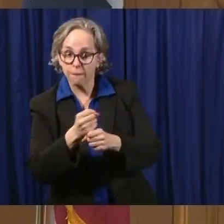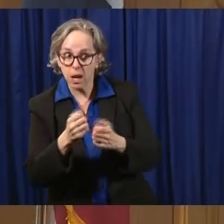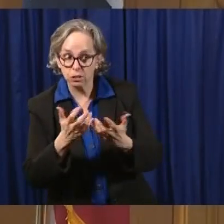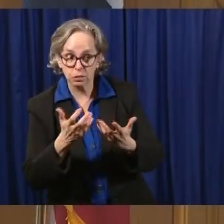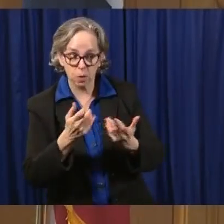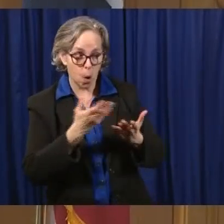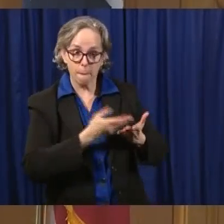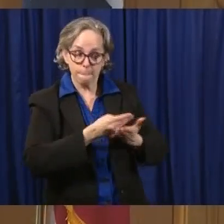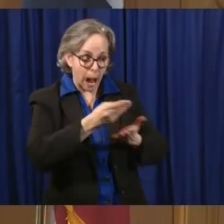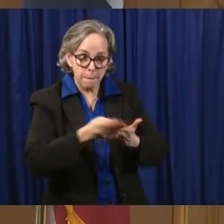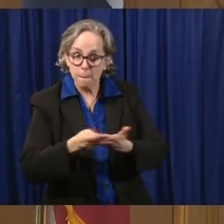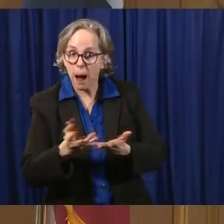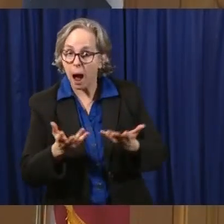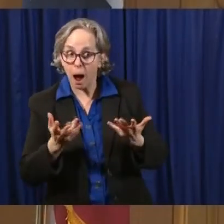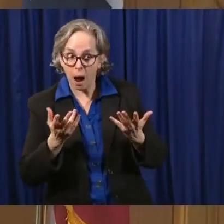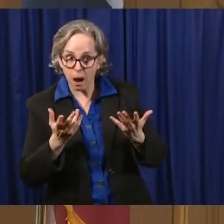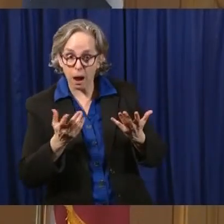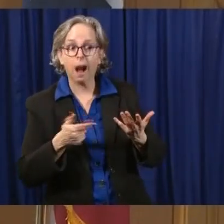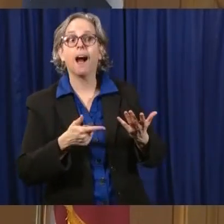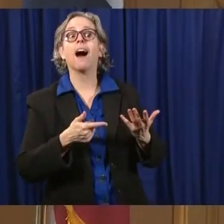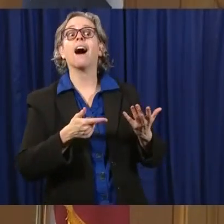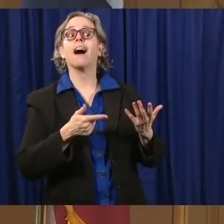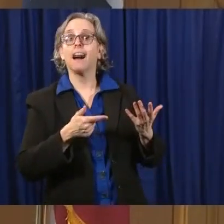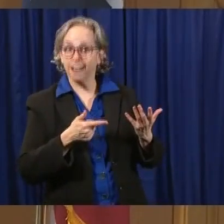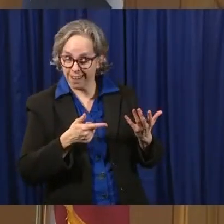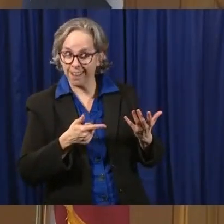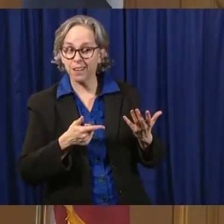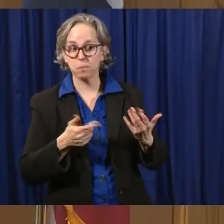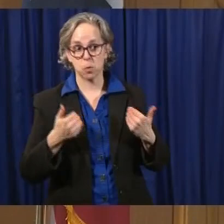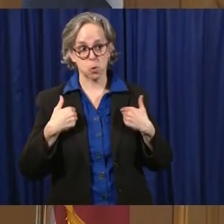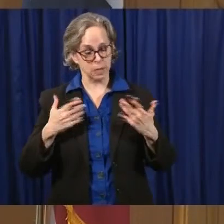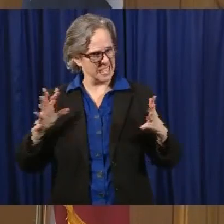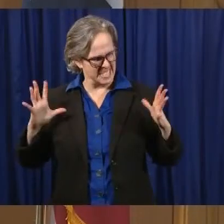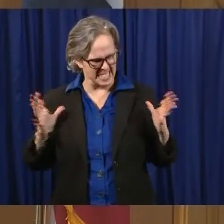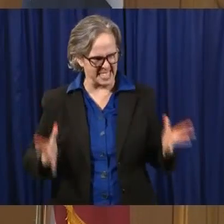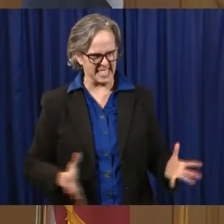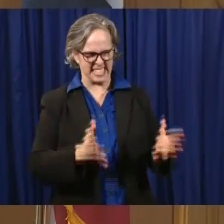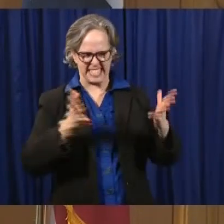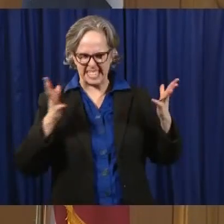So, but, we are certainly encouraging, we're trying to help,